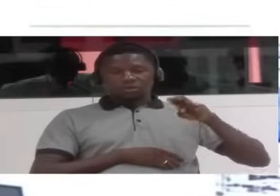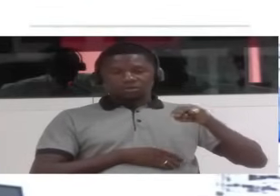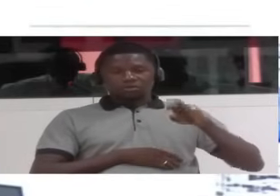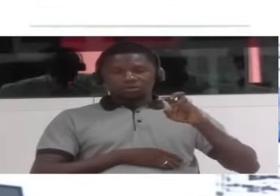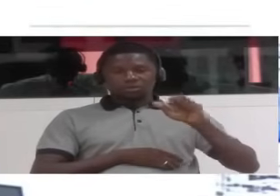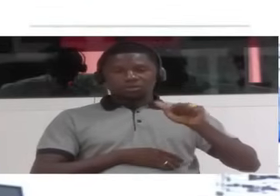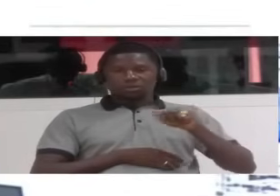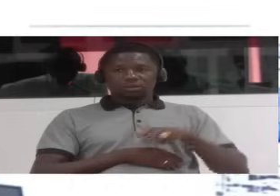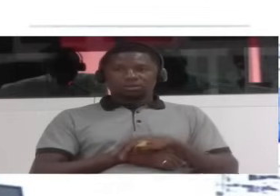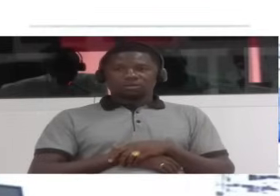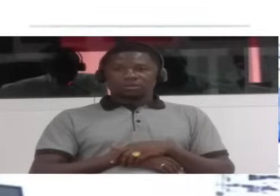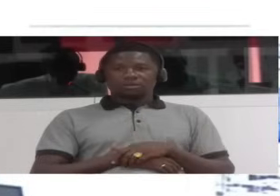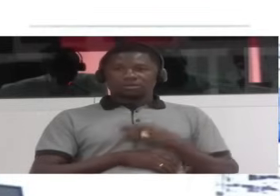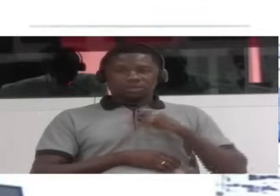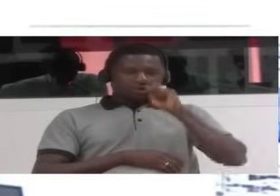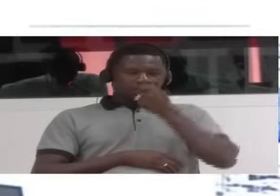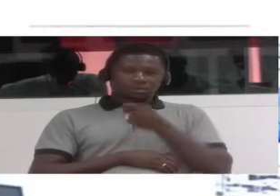And he died.